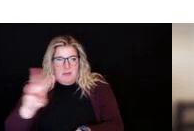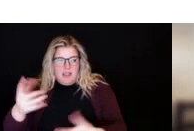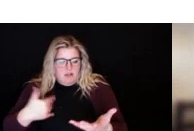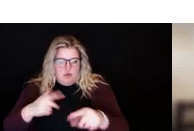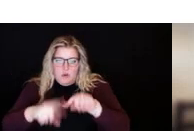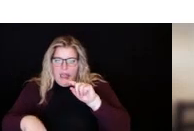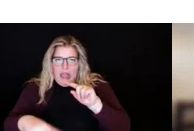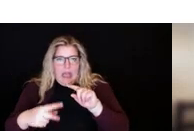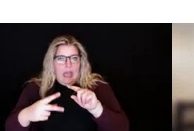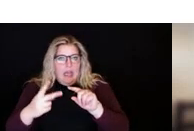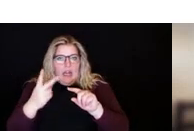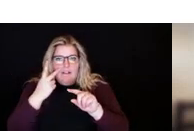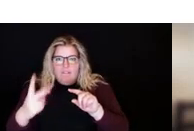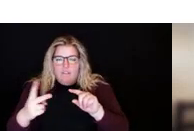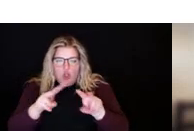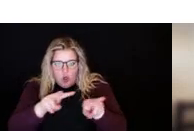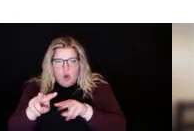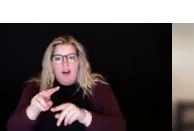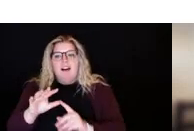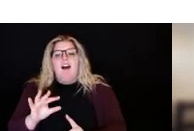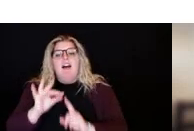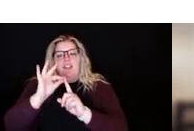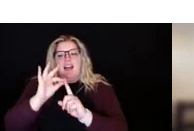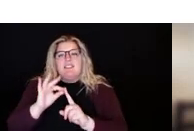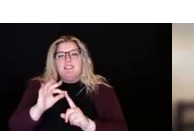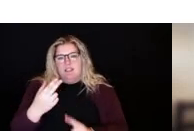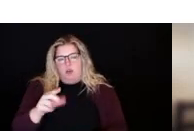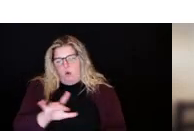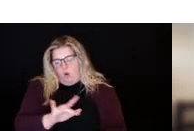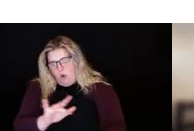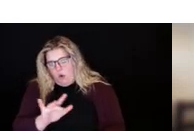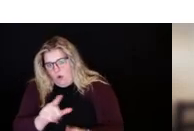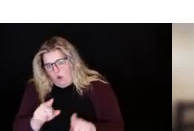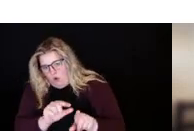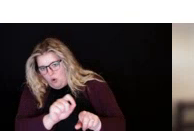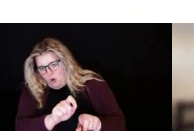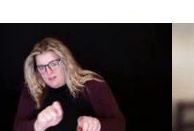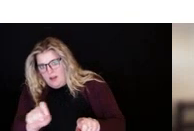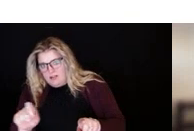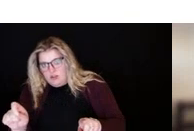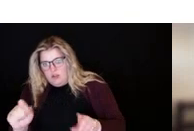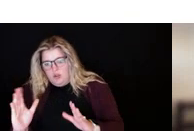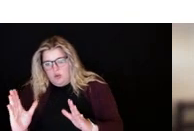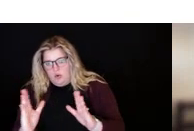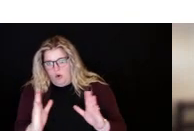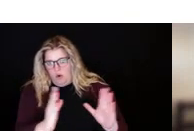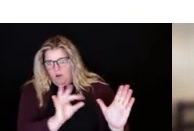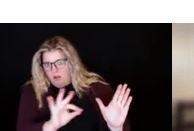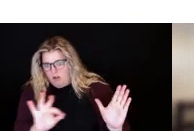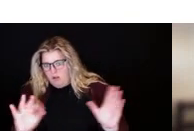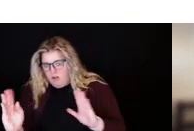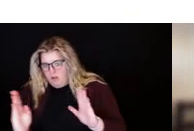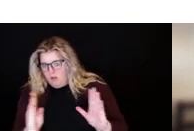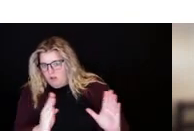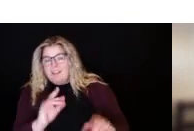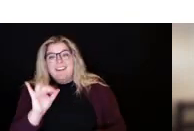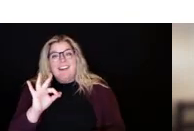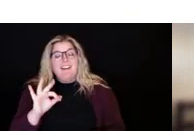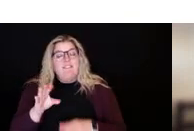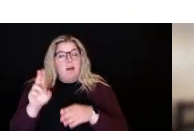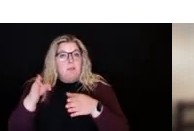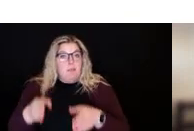horizontal scrolling. There's actually a horizontal scroll bar here on the screen, and the user, if they had zoomed to this level,